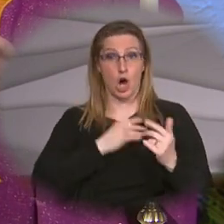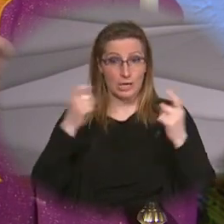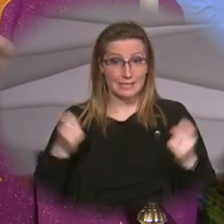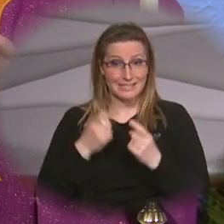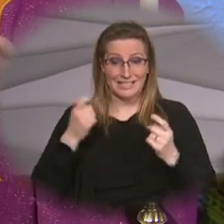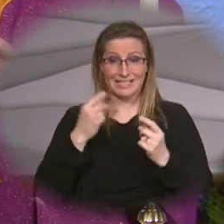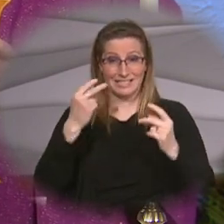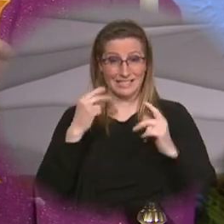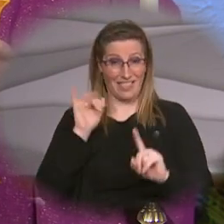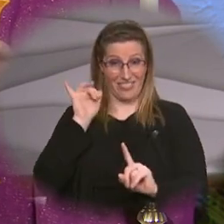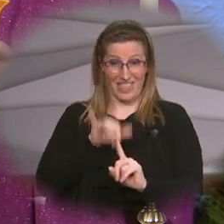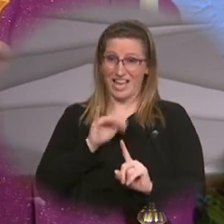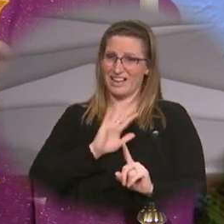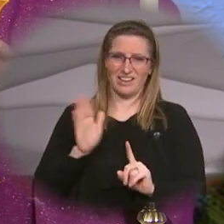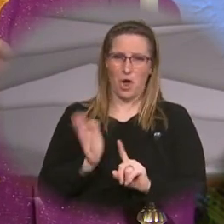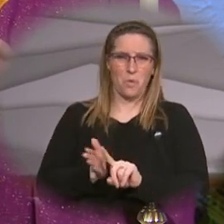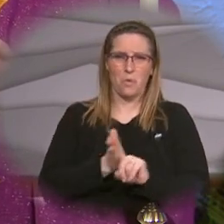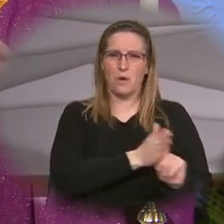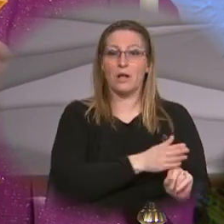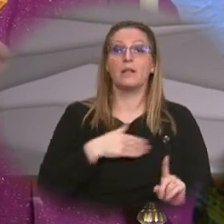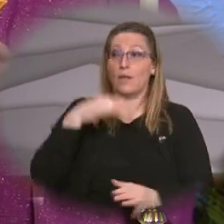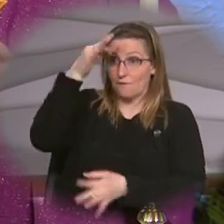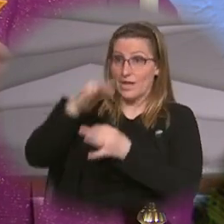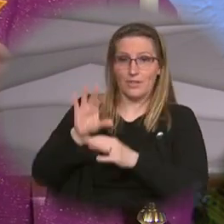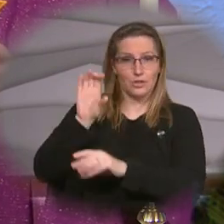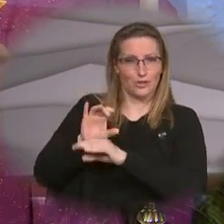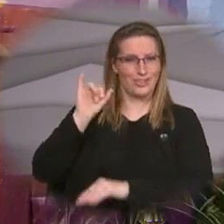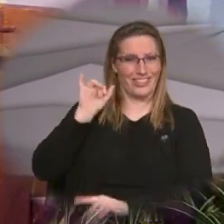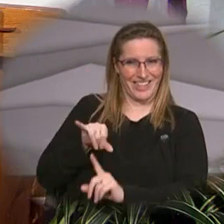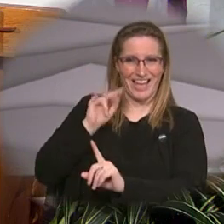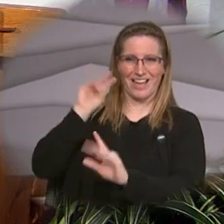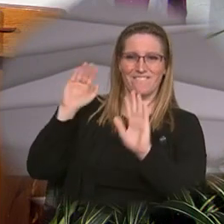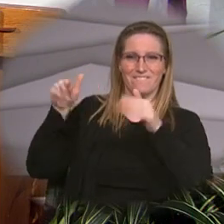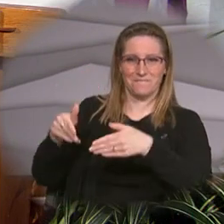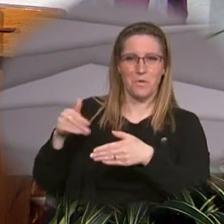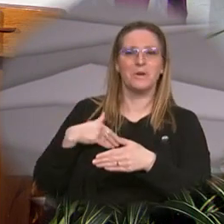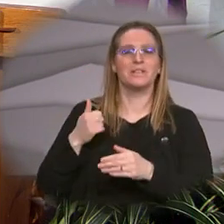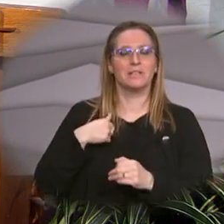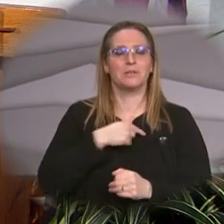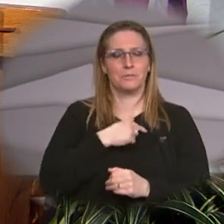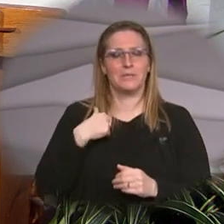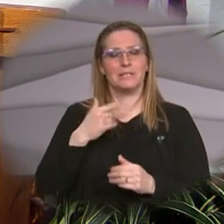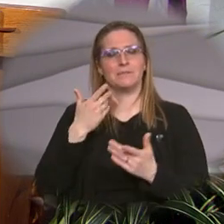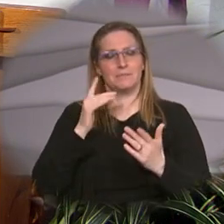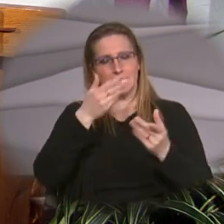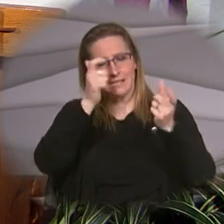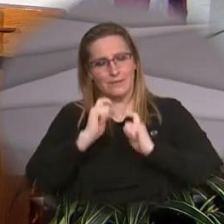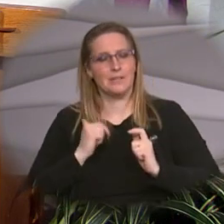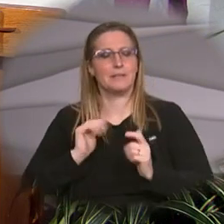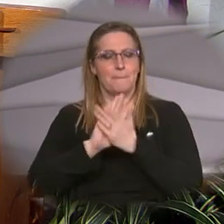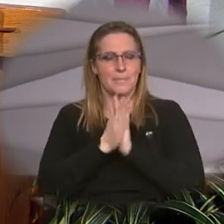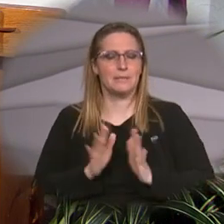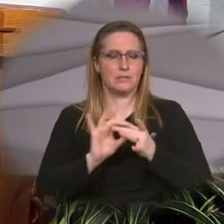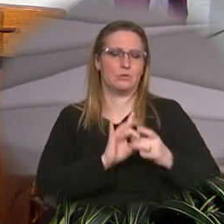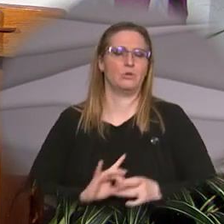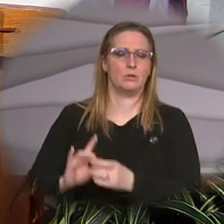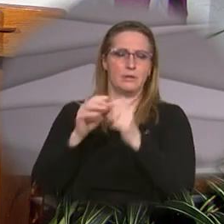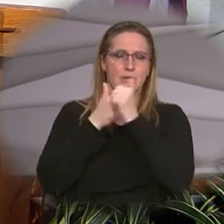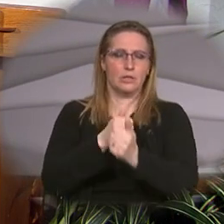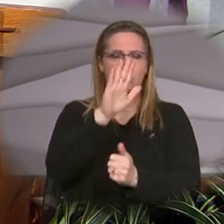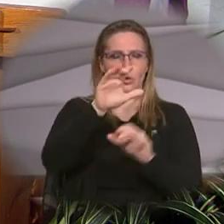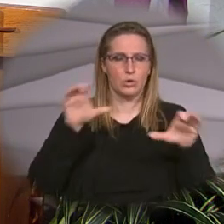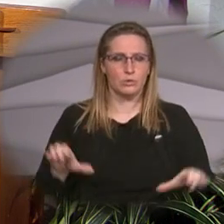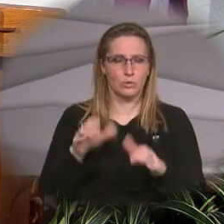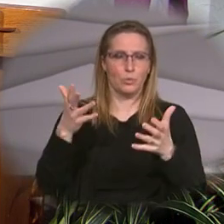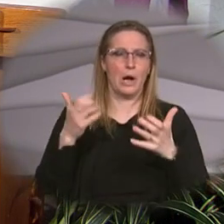look not on our sins, but on the faith of your church, and graciously grant her peace and unity in accordance with your